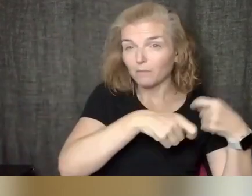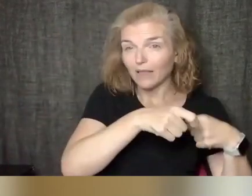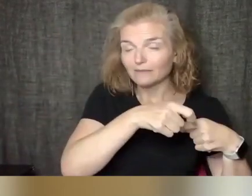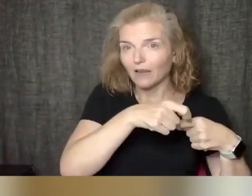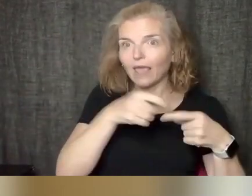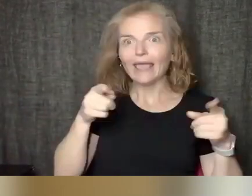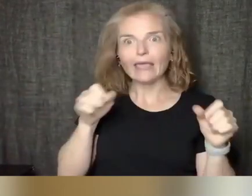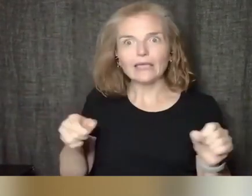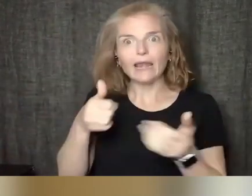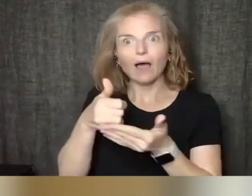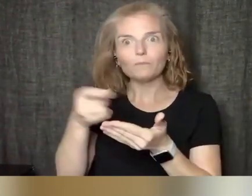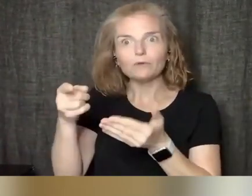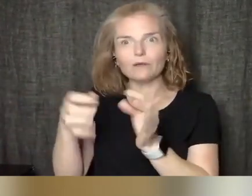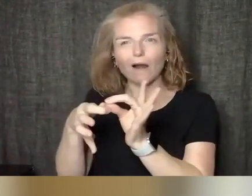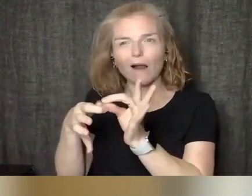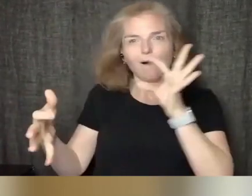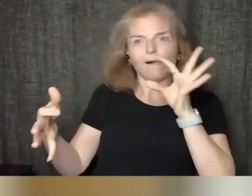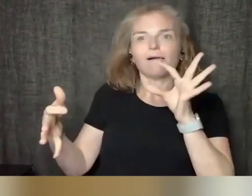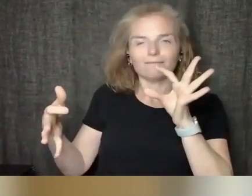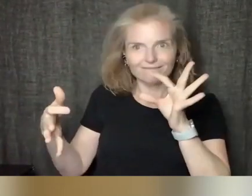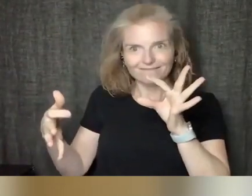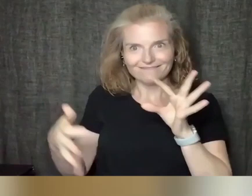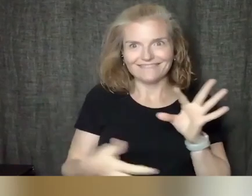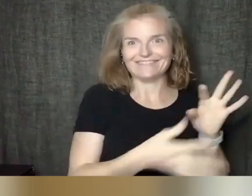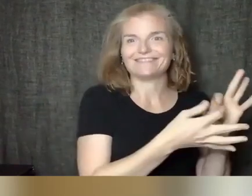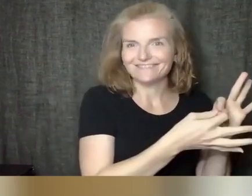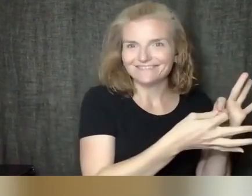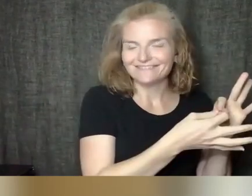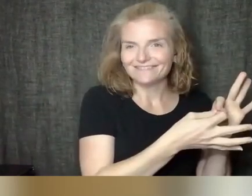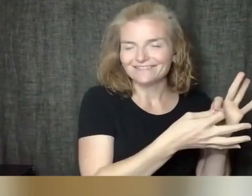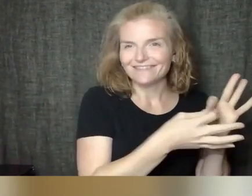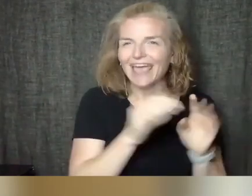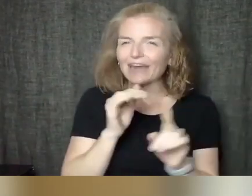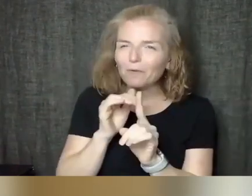and remind you that you are not stuck in that pattern.